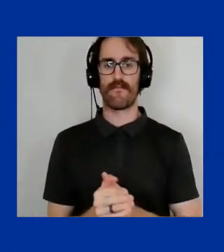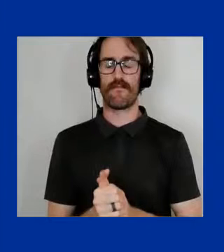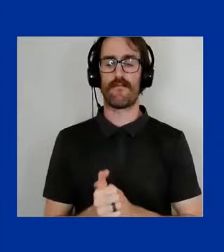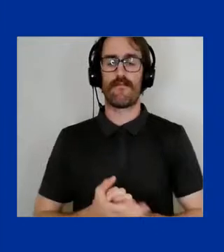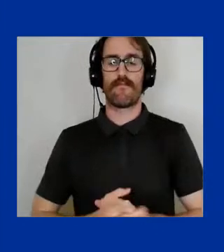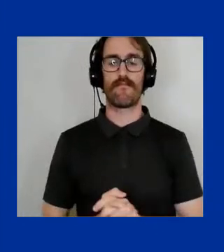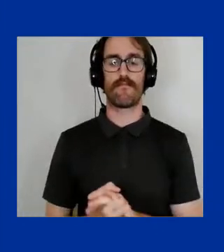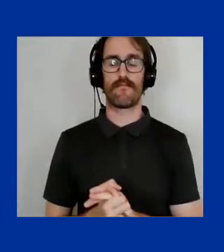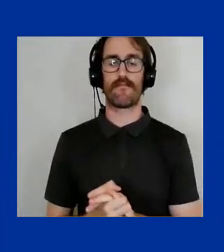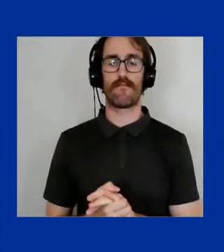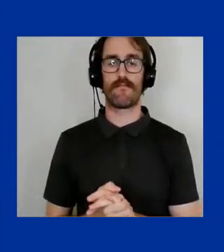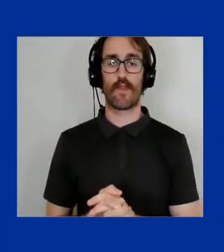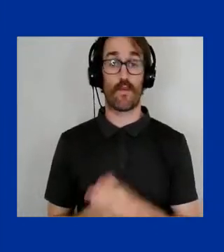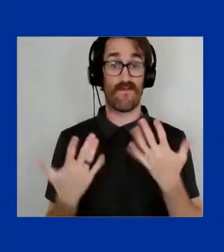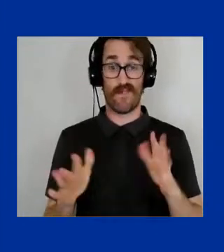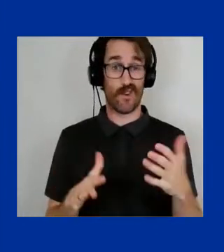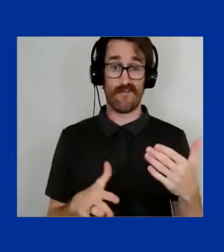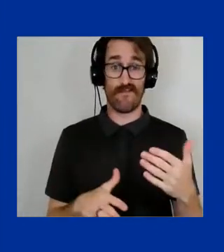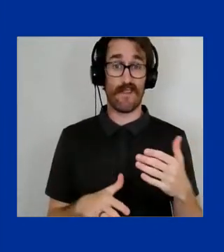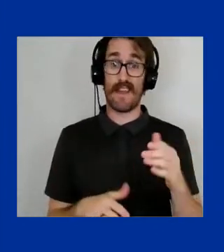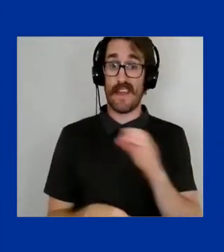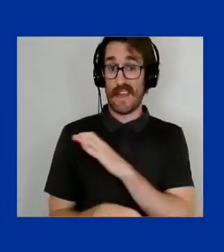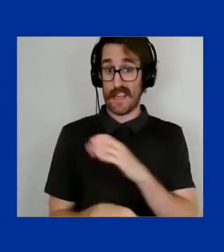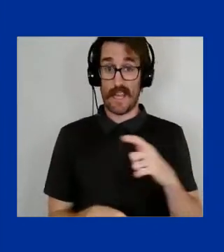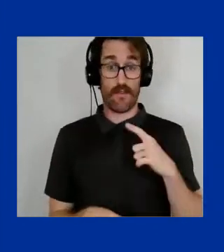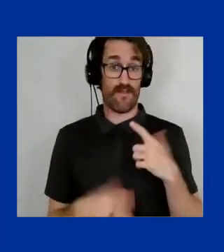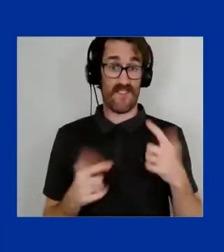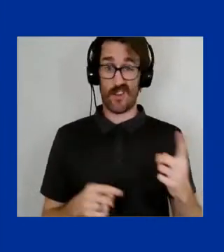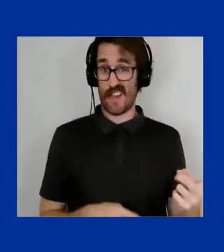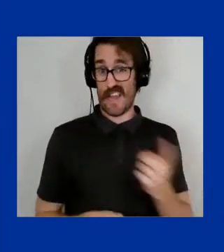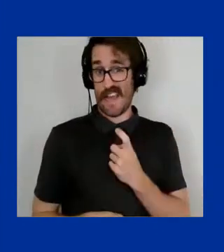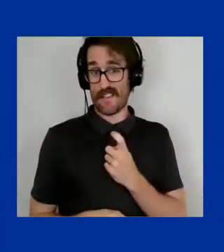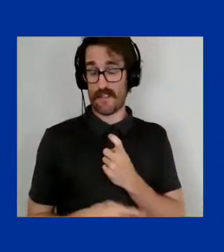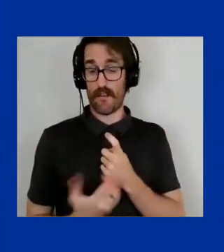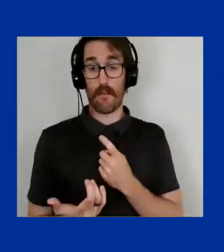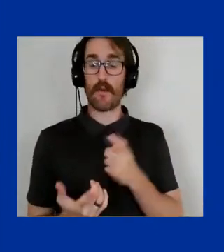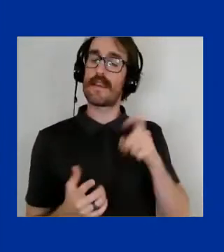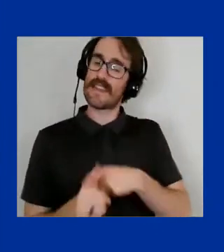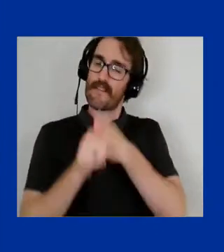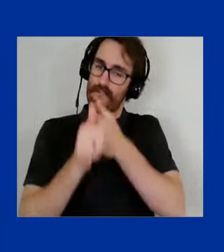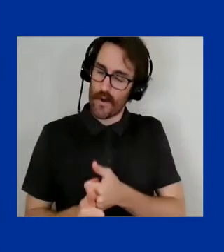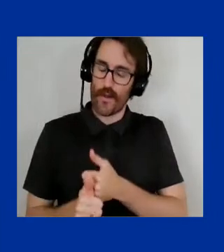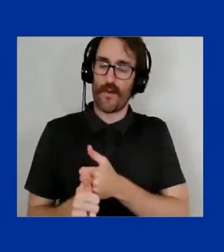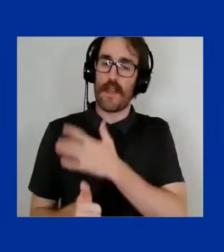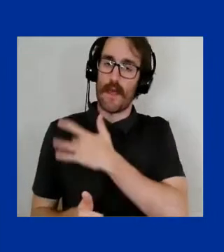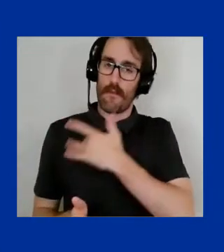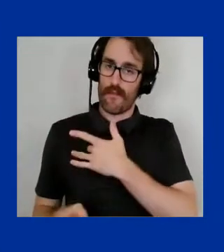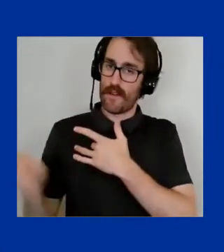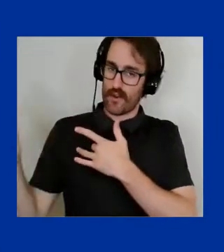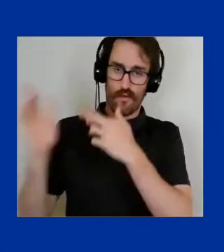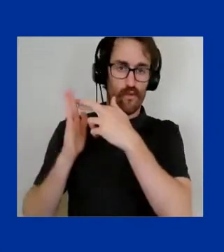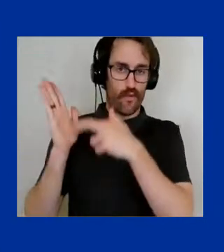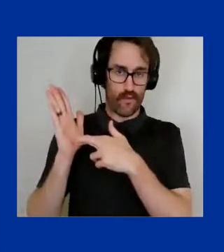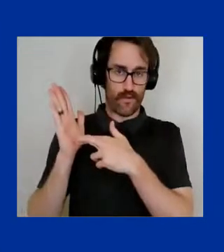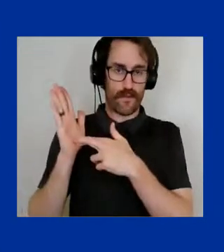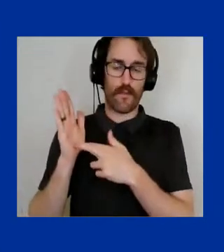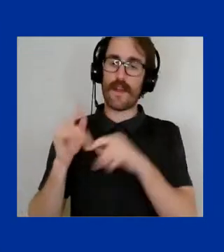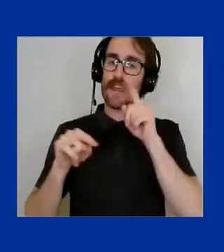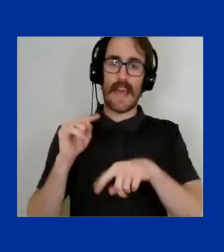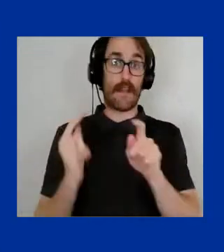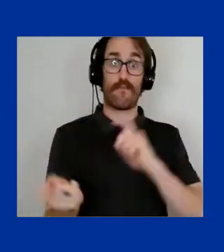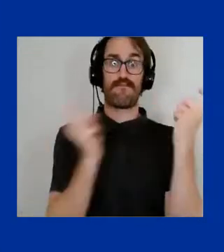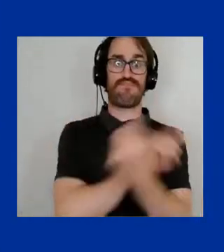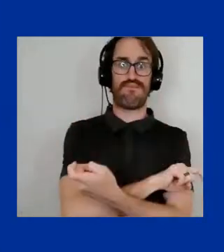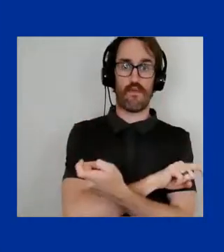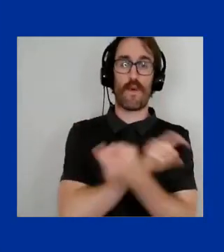rather counselors asking the questions too. Unfortunately, we have to follow the provincial rules. There's limited maneuvering room that we have.